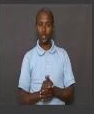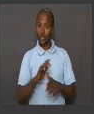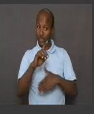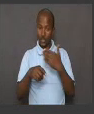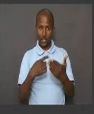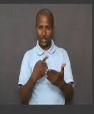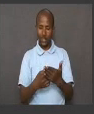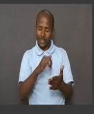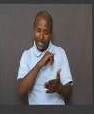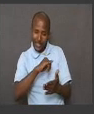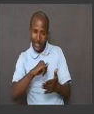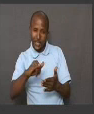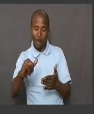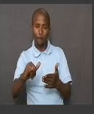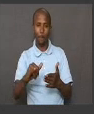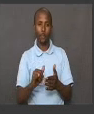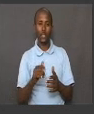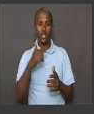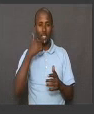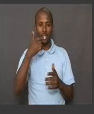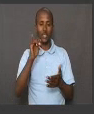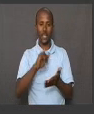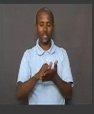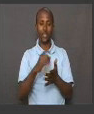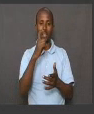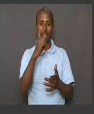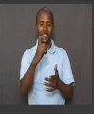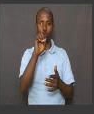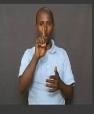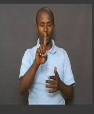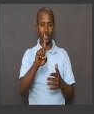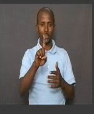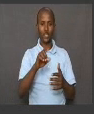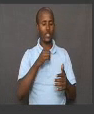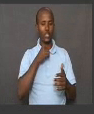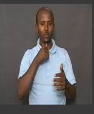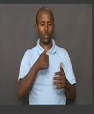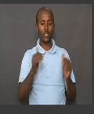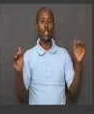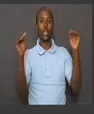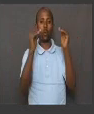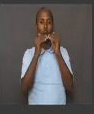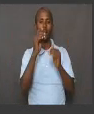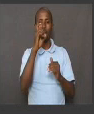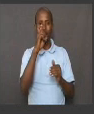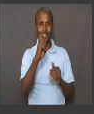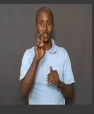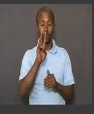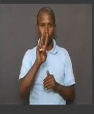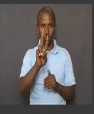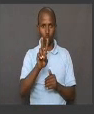This is the same as saying that if x1 does not equal